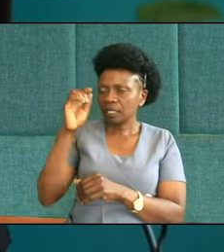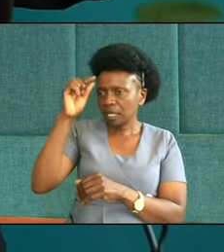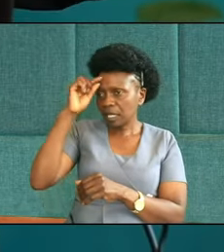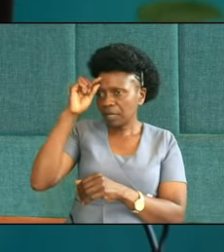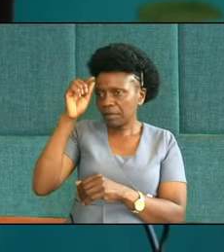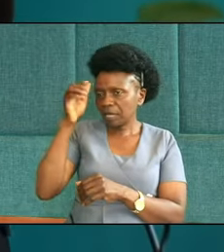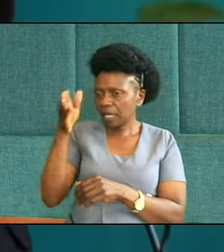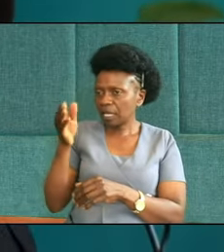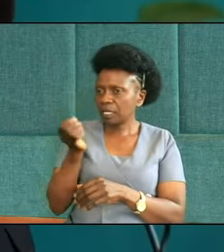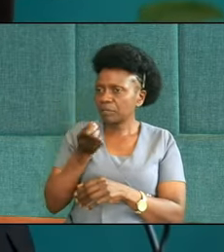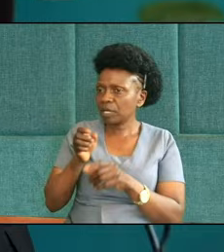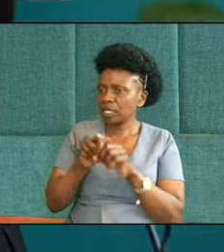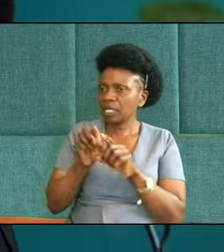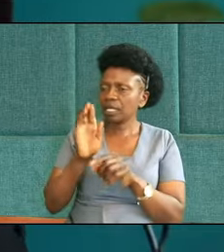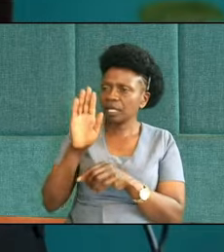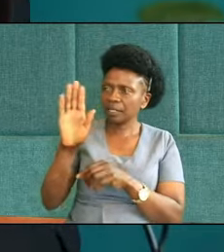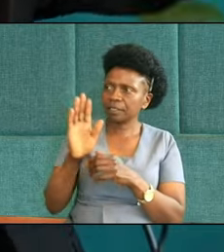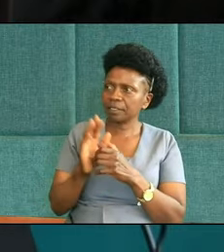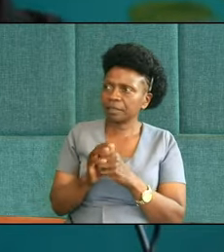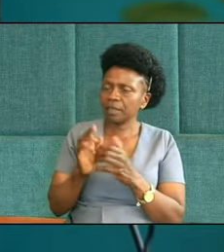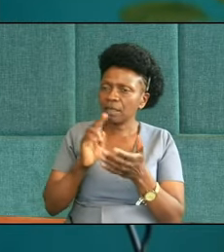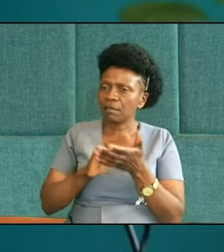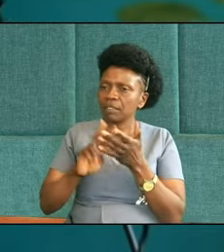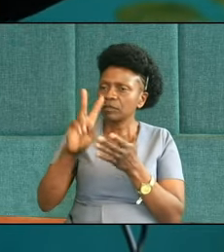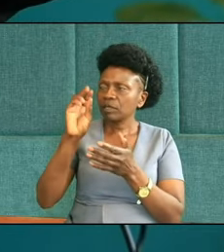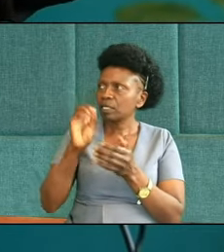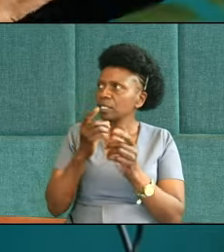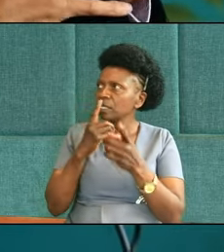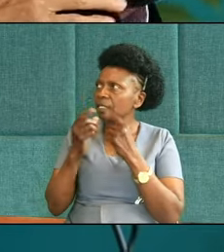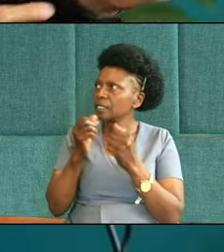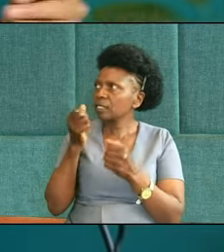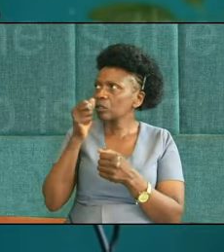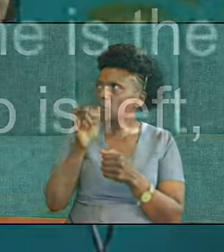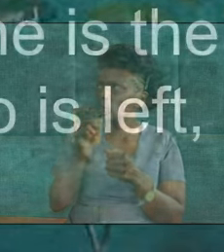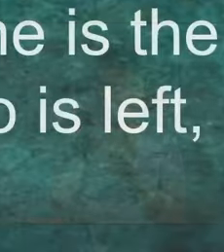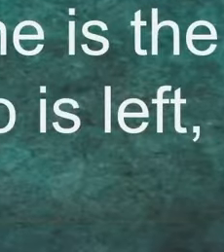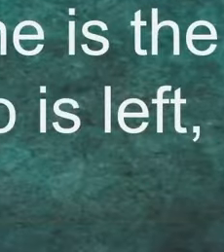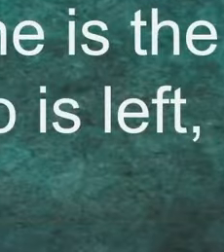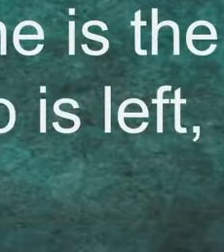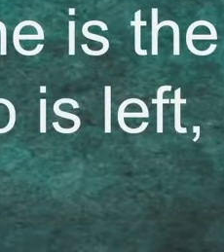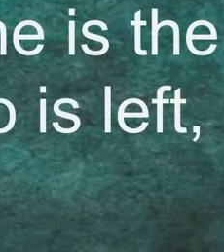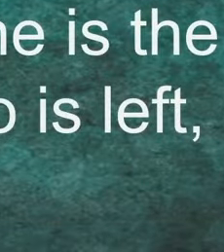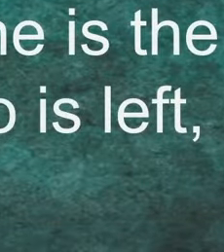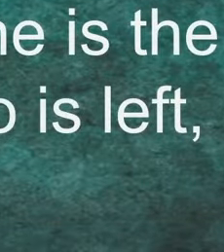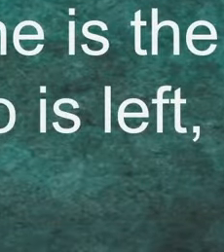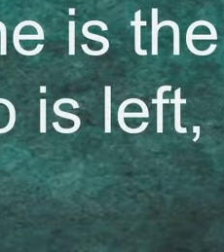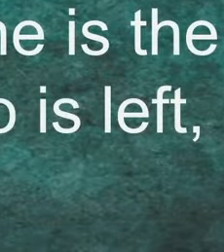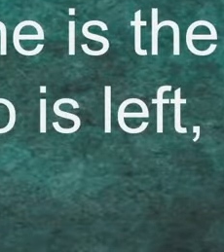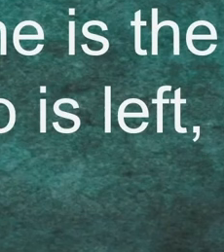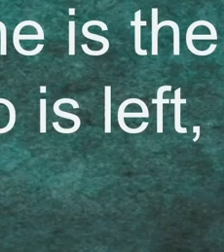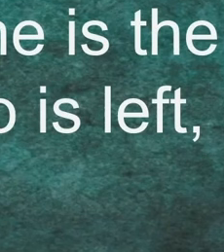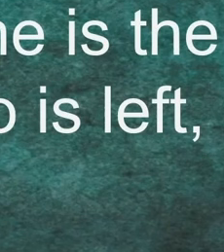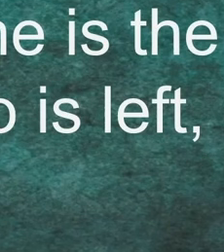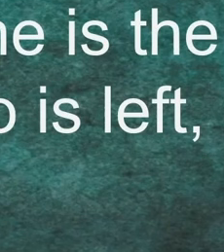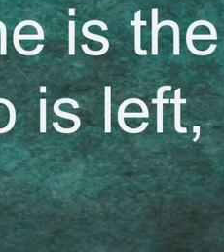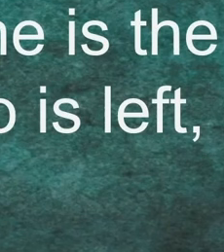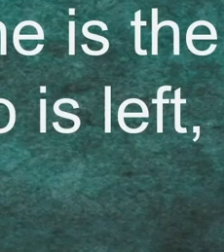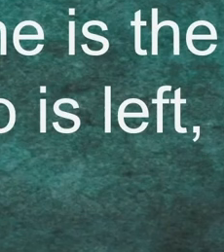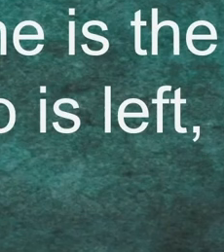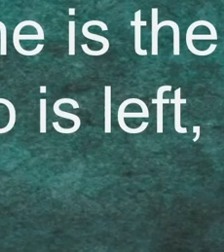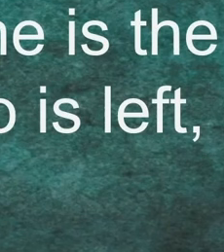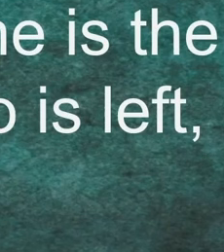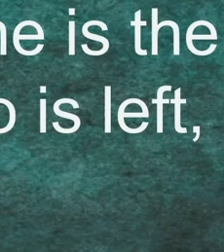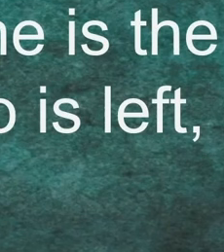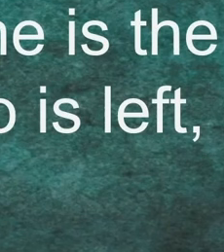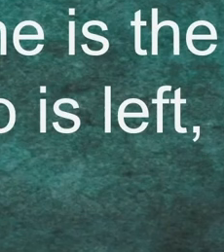them of what they told him previously. Verse 20, he said, so we said to my Lord, we have an aged father and a young brother, the child of